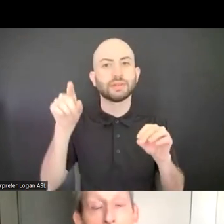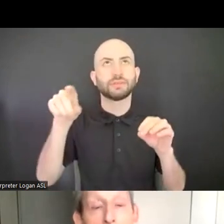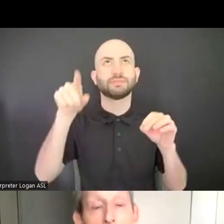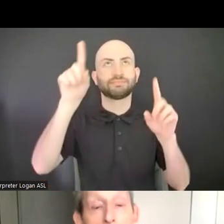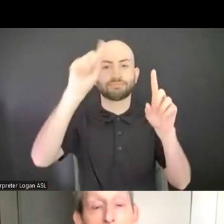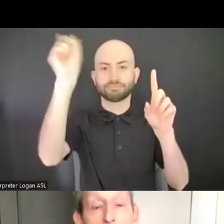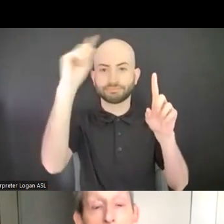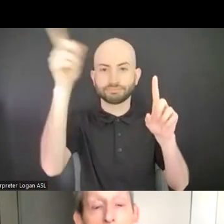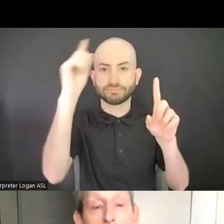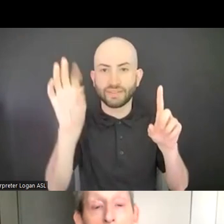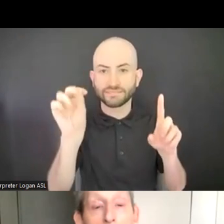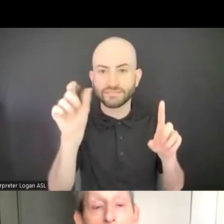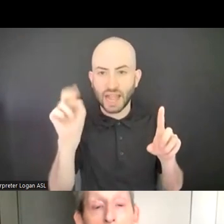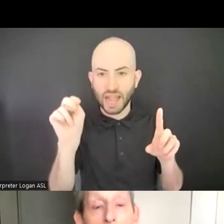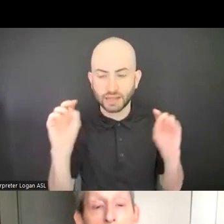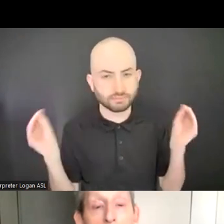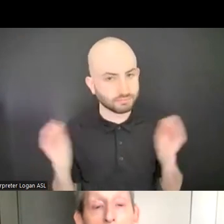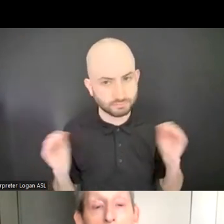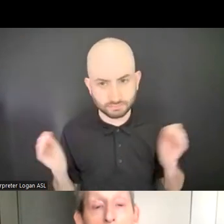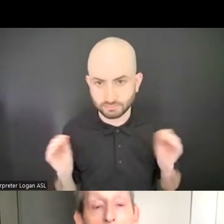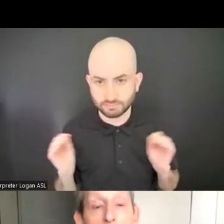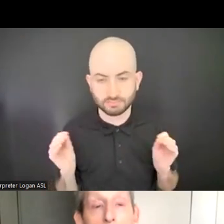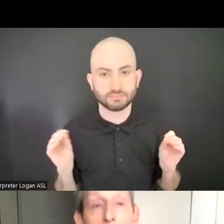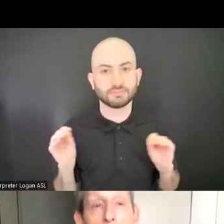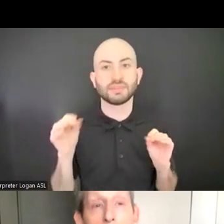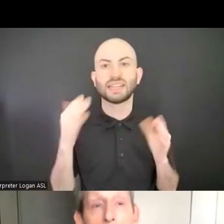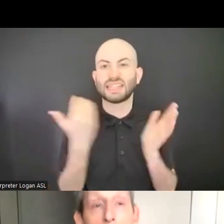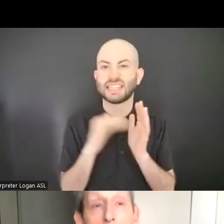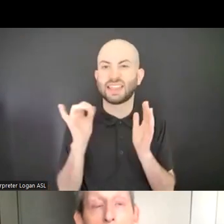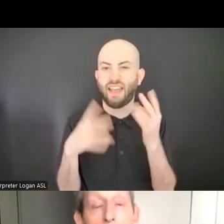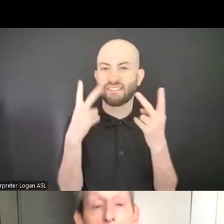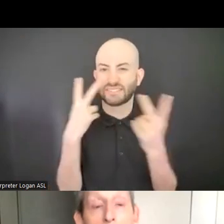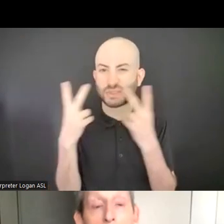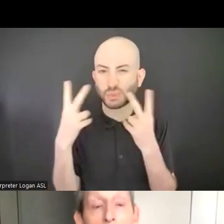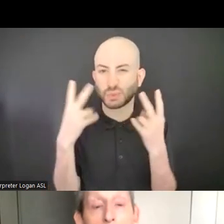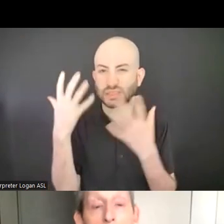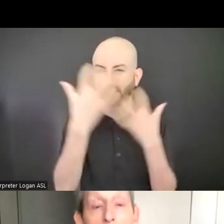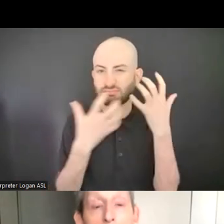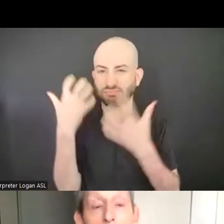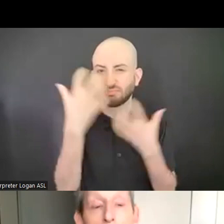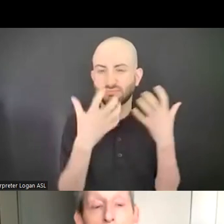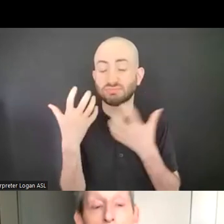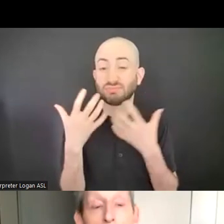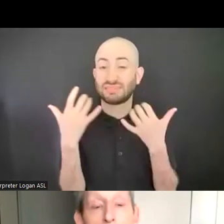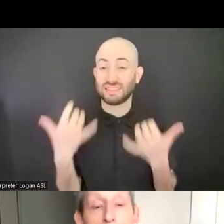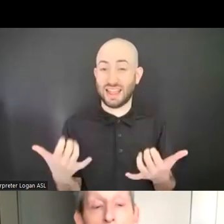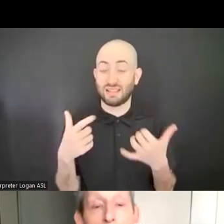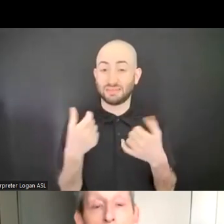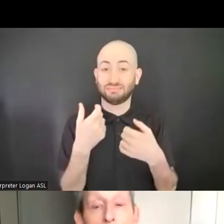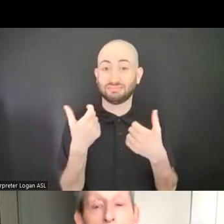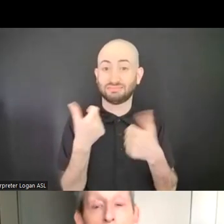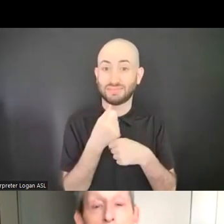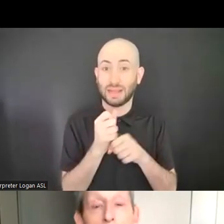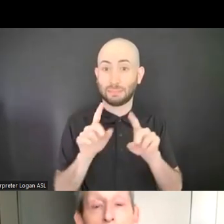same reason um for that visual dizziness makes a really big difference so i've appreciated